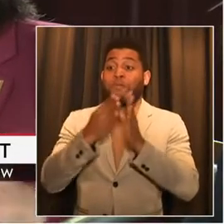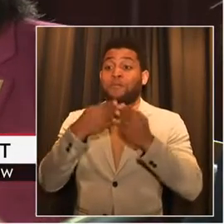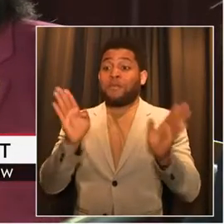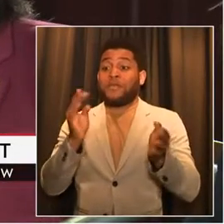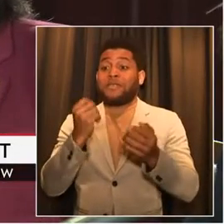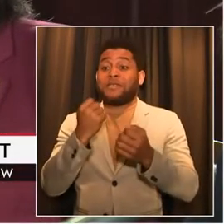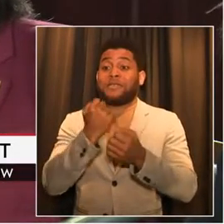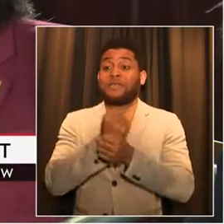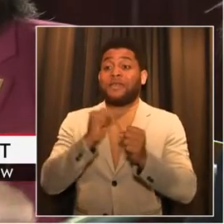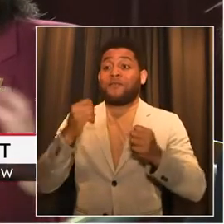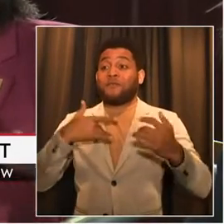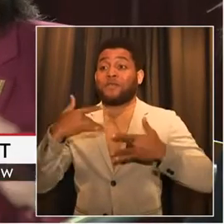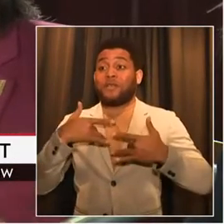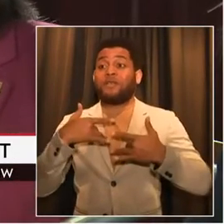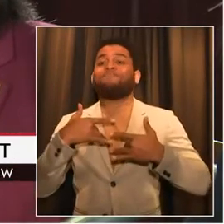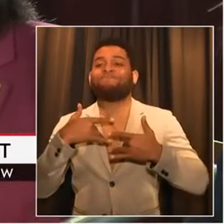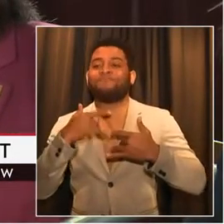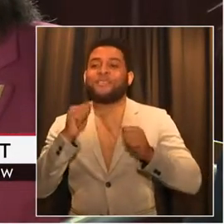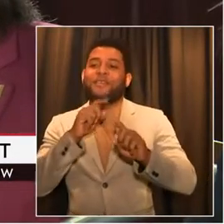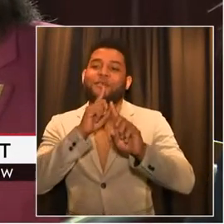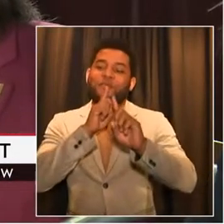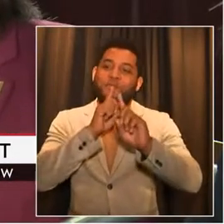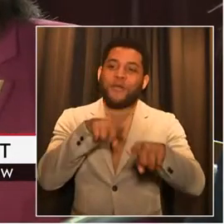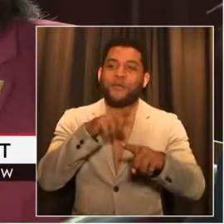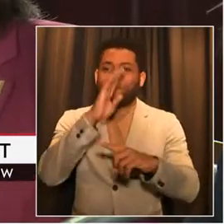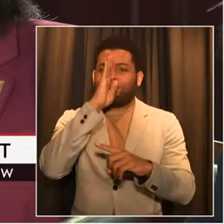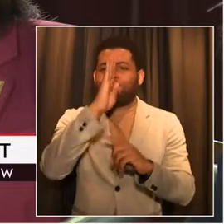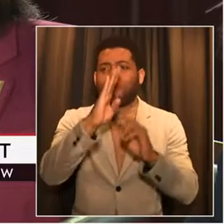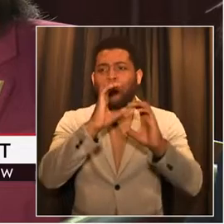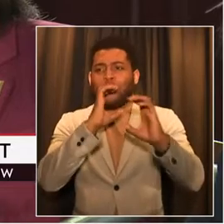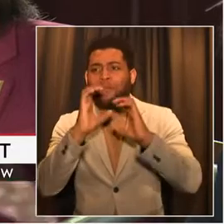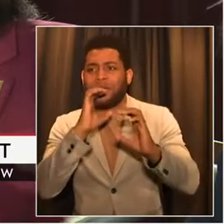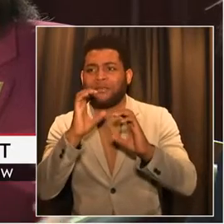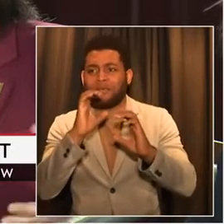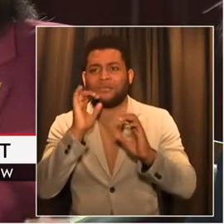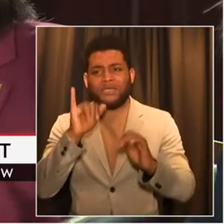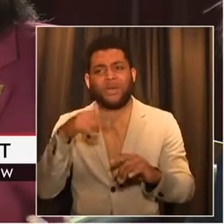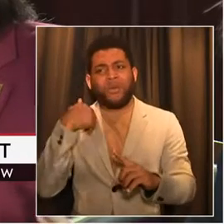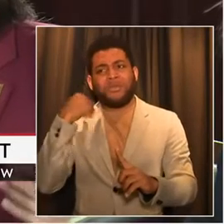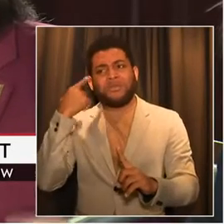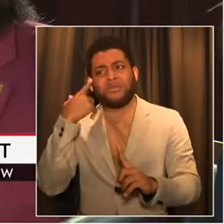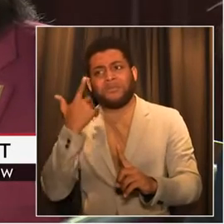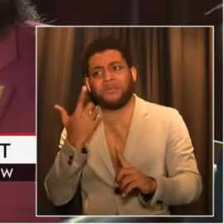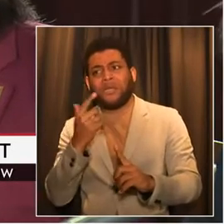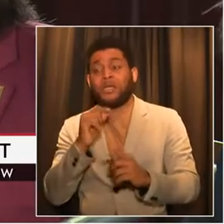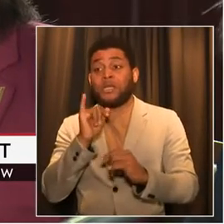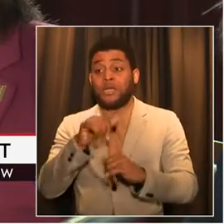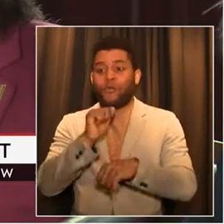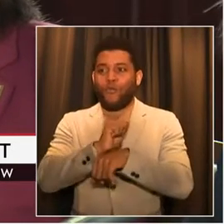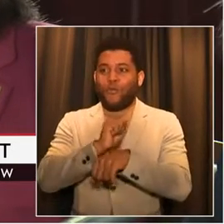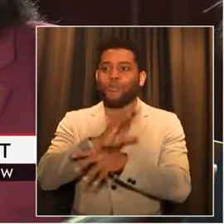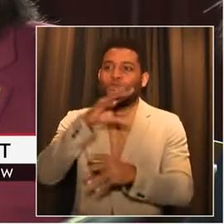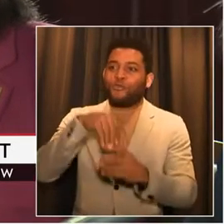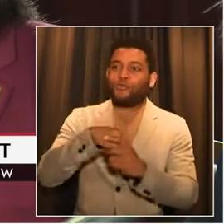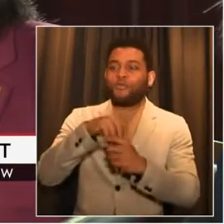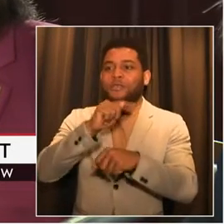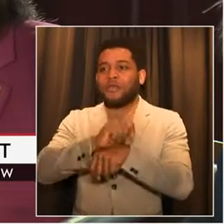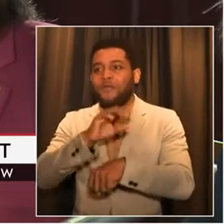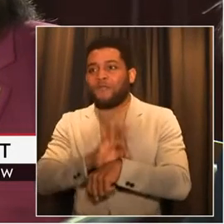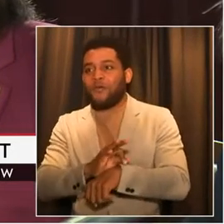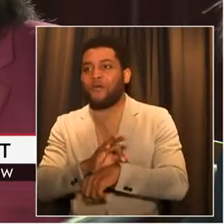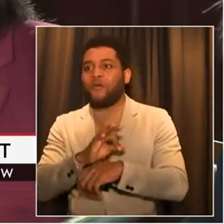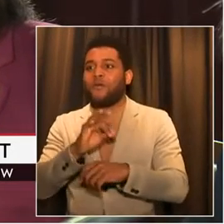and a direct communication. I think that this way of working, that the task force includes some of our experts